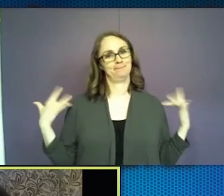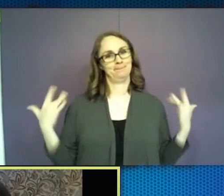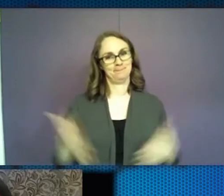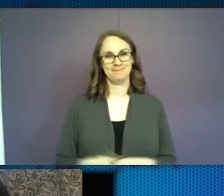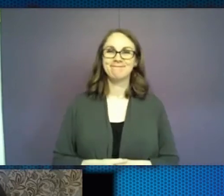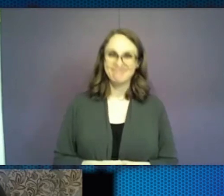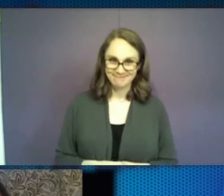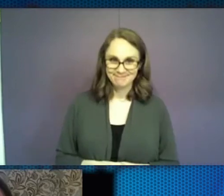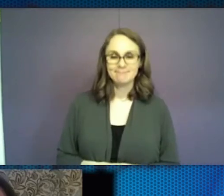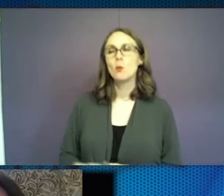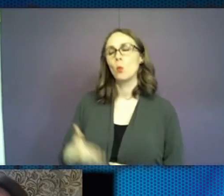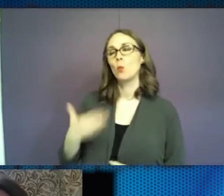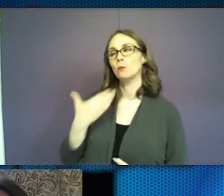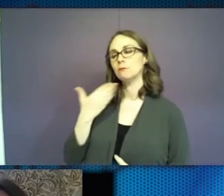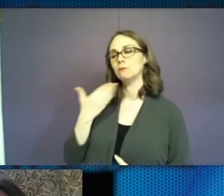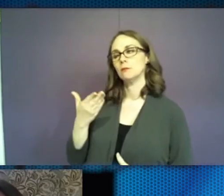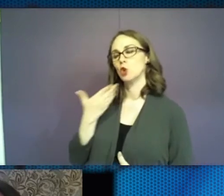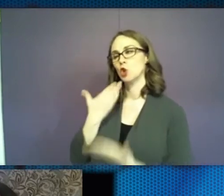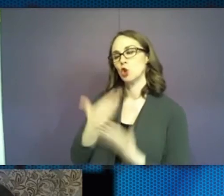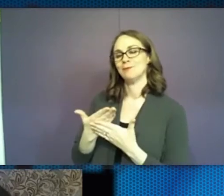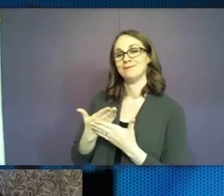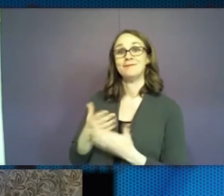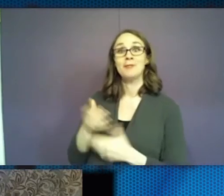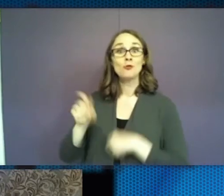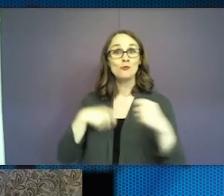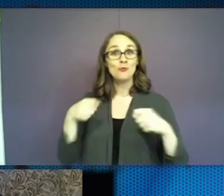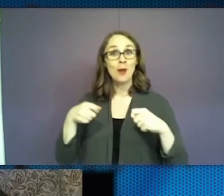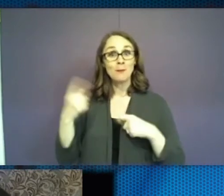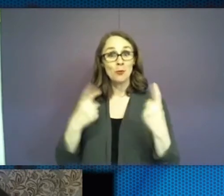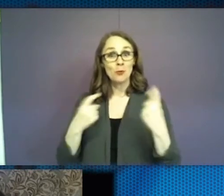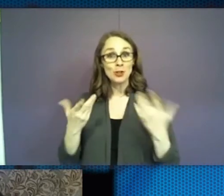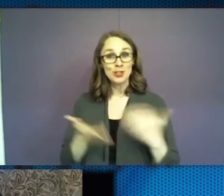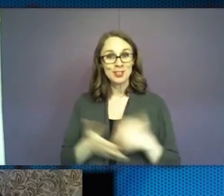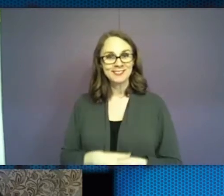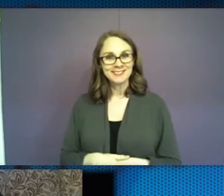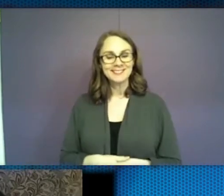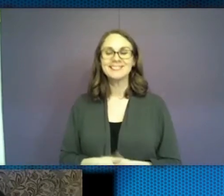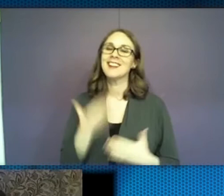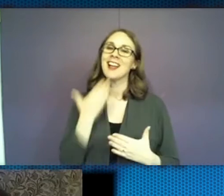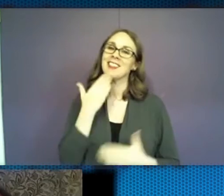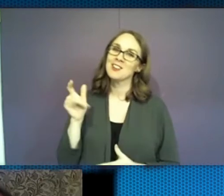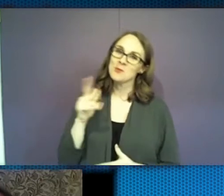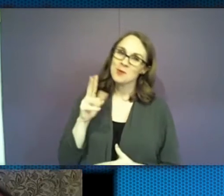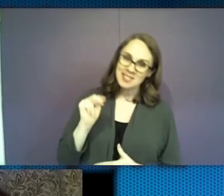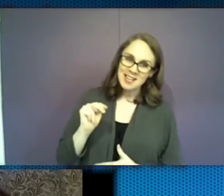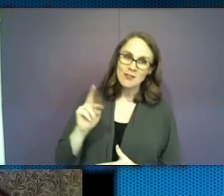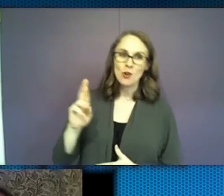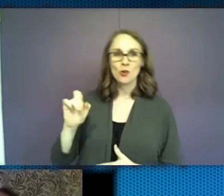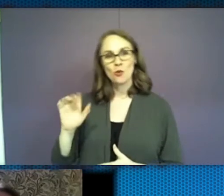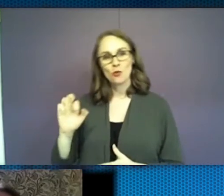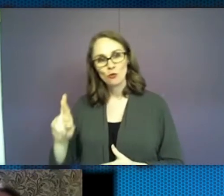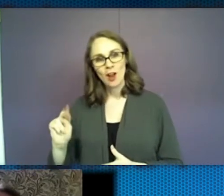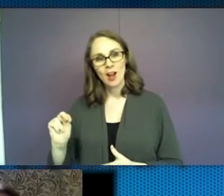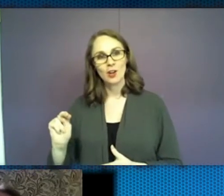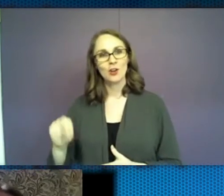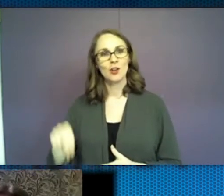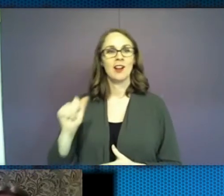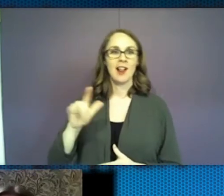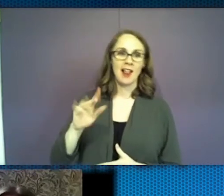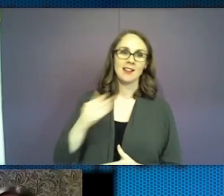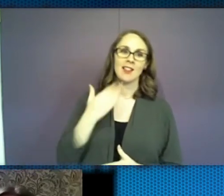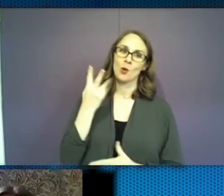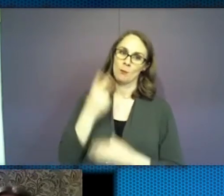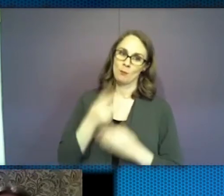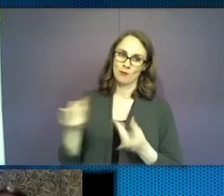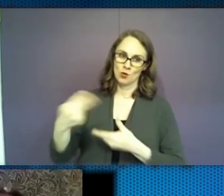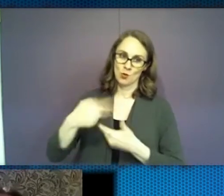Well put. And that wraps up our questions here. Well, thank you, Stephen, and Reiner and Allison. Thank you both so much for joining us.